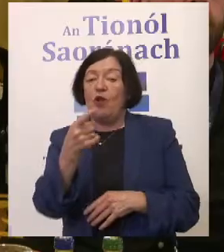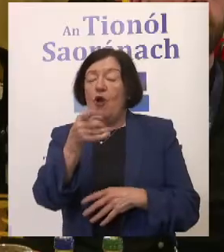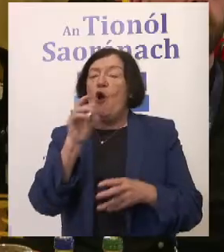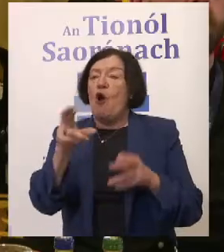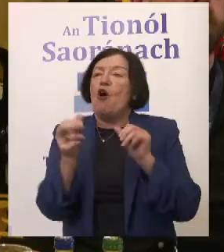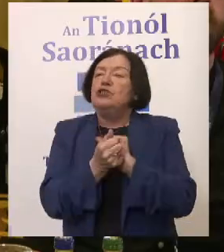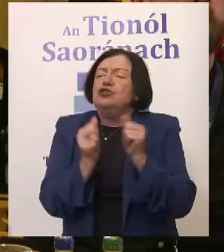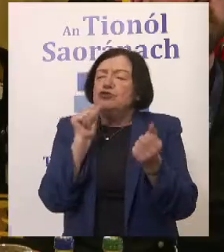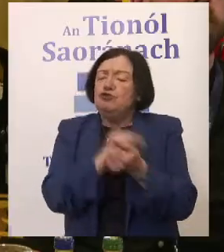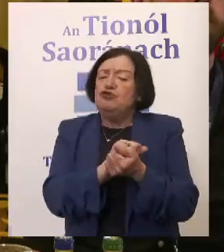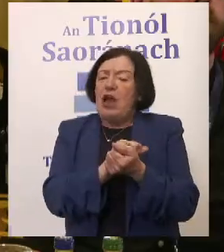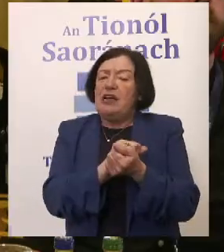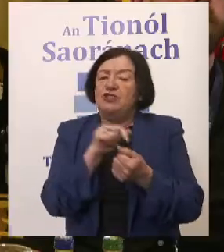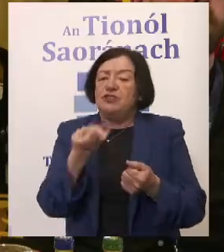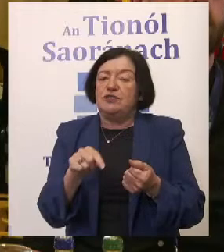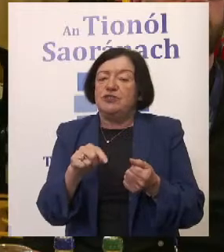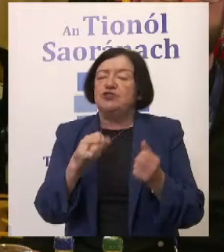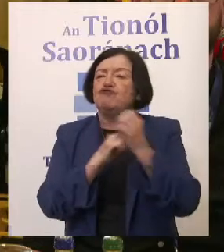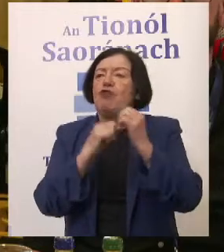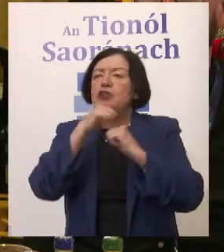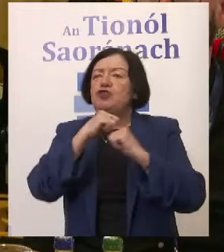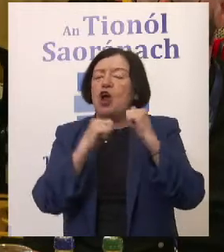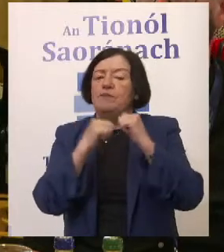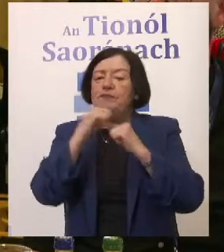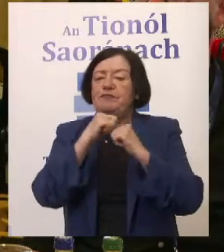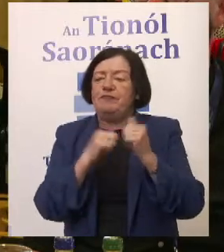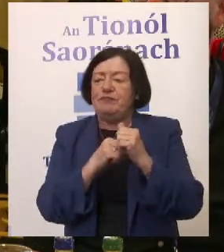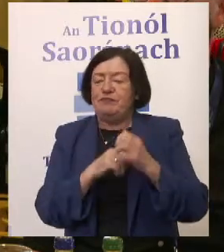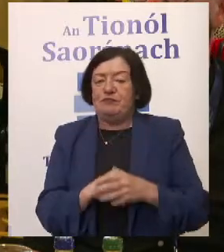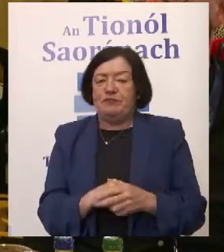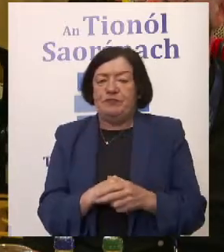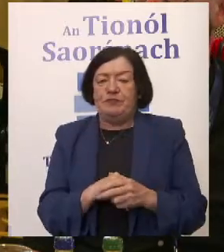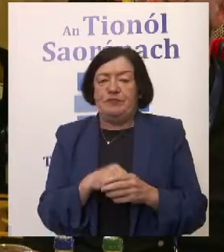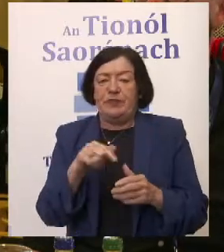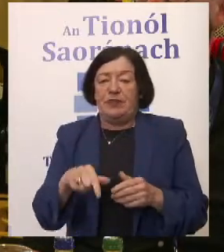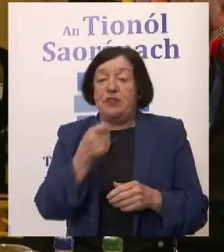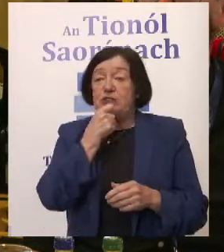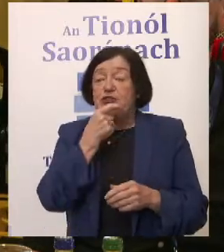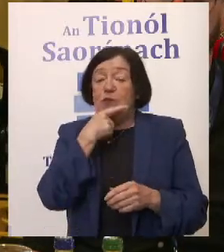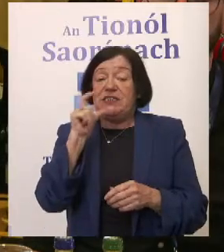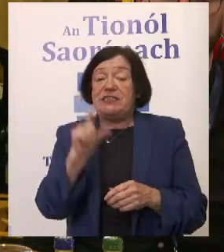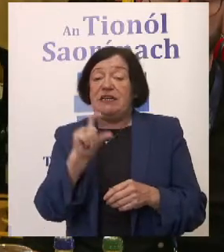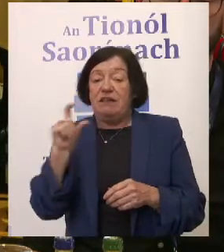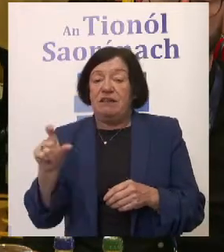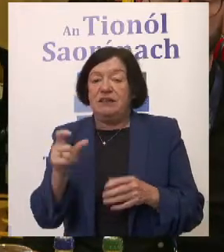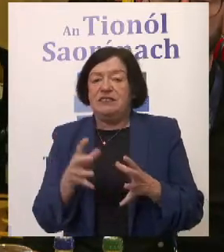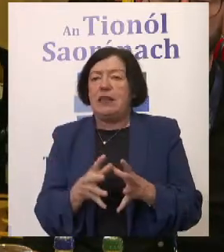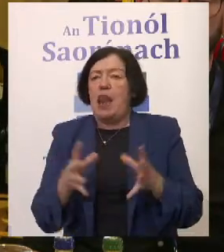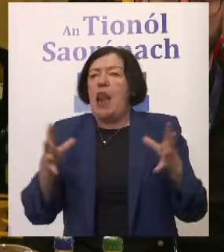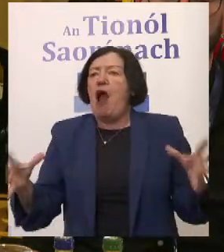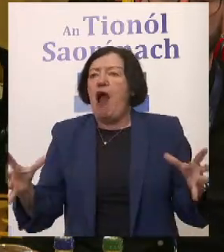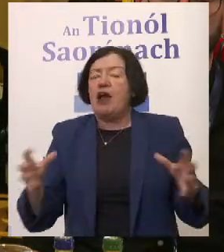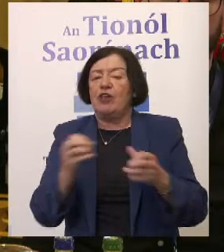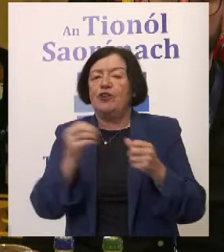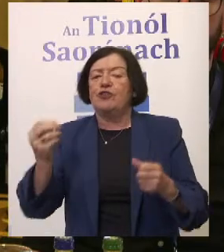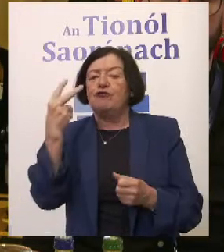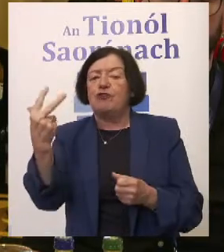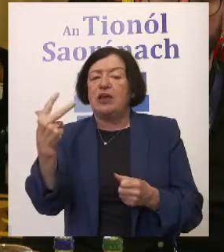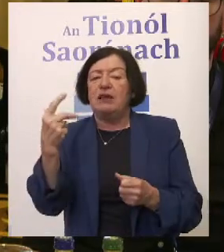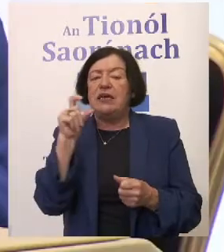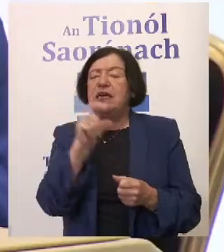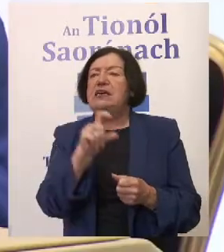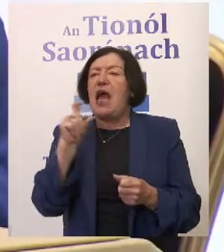changing the structure, given that Dublin City Council is quite large, and then the other 3